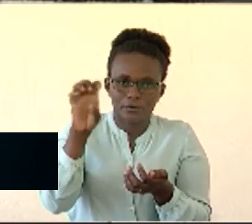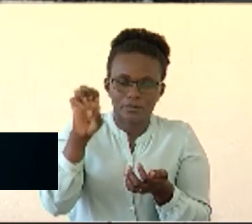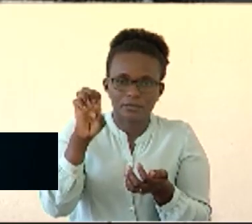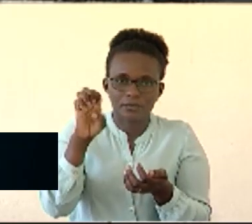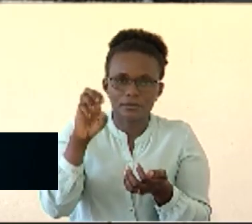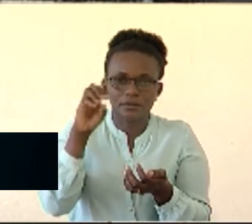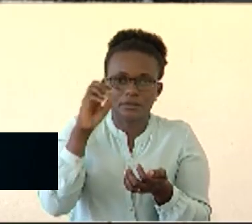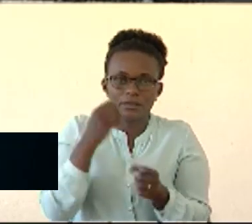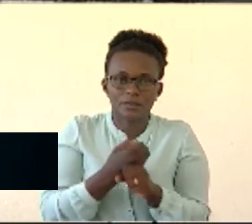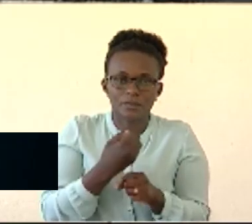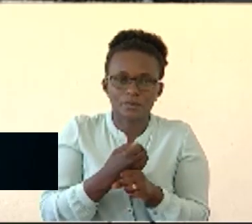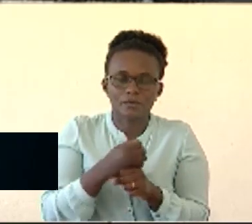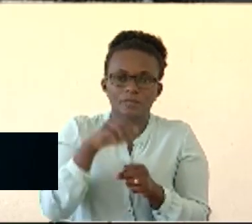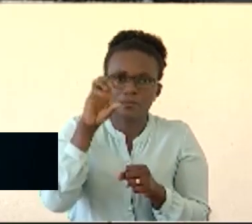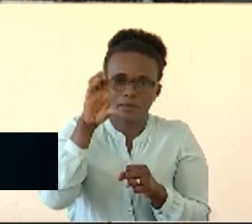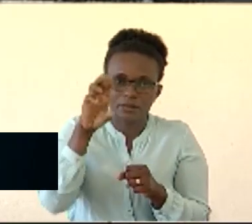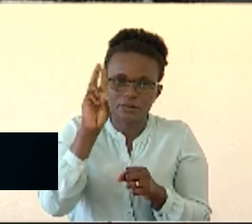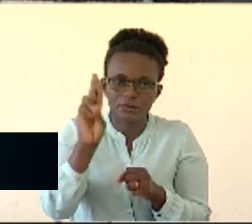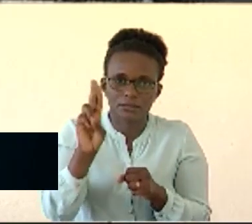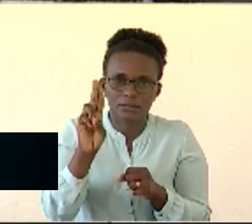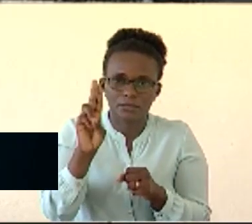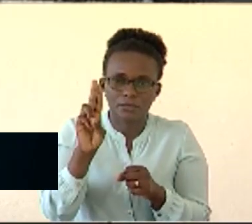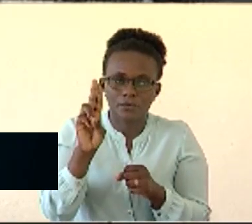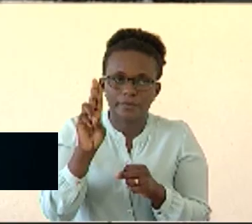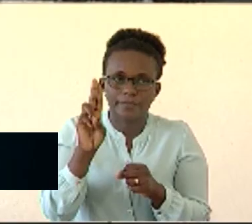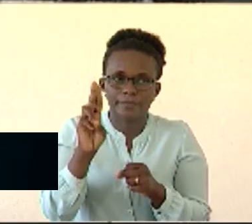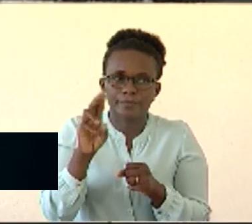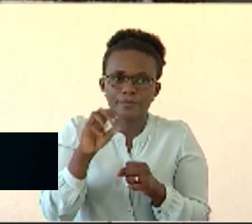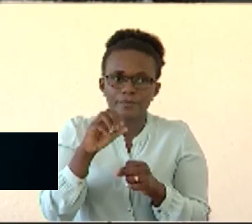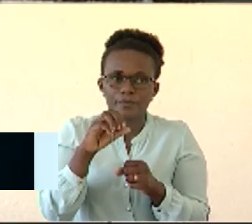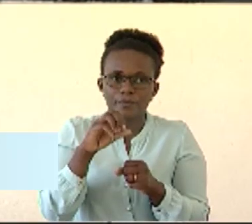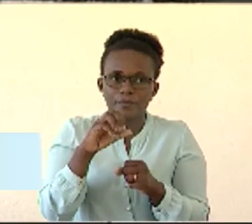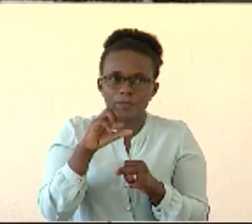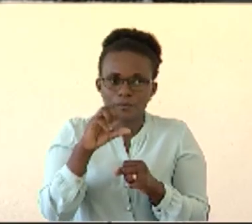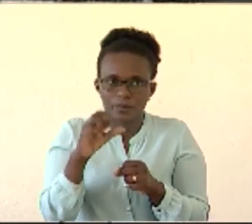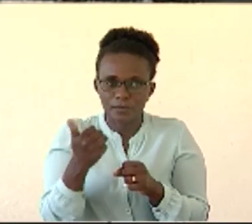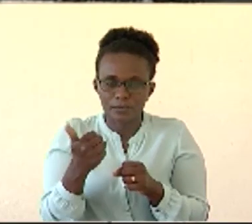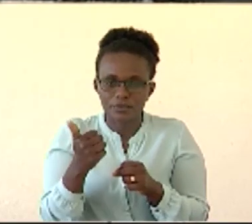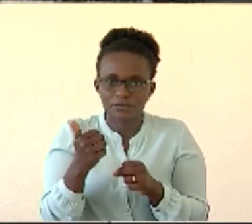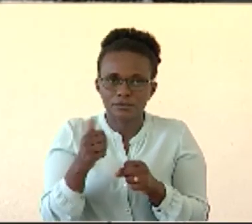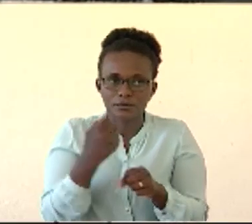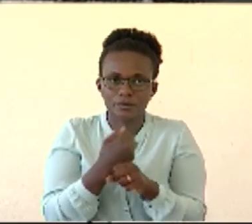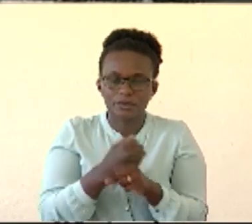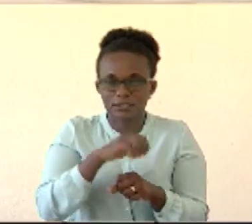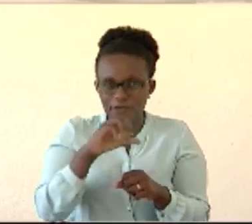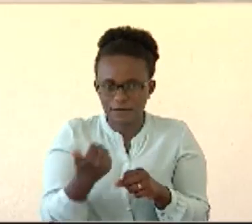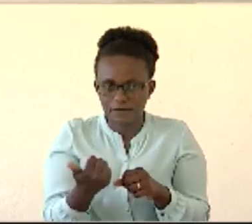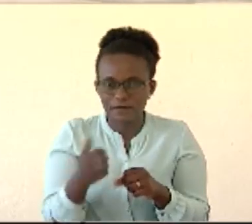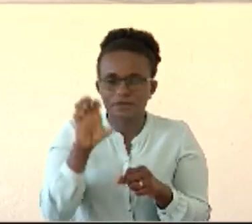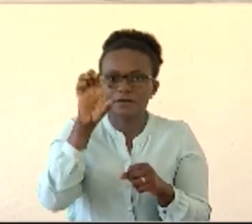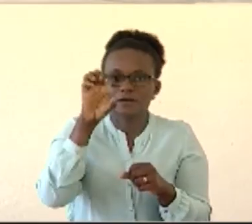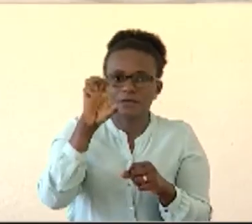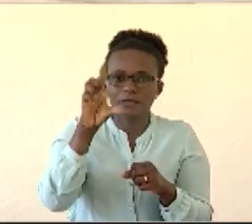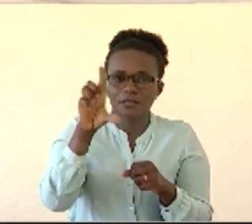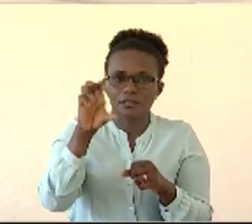going also to use, this is a zinc electrode. We